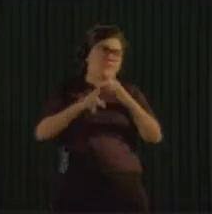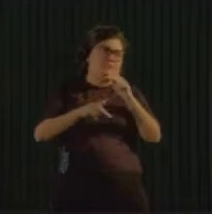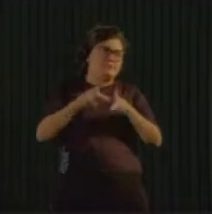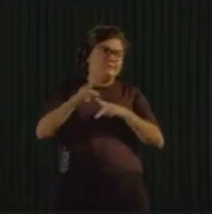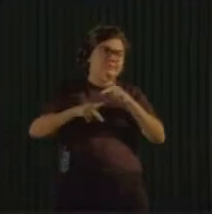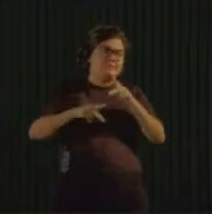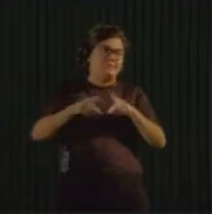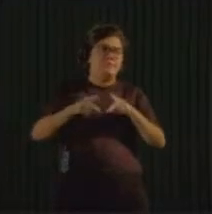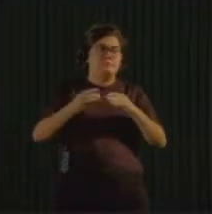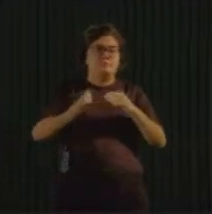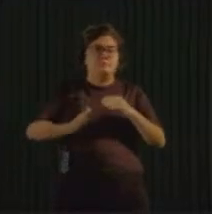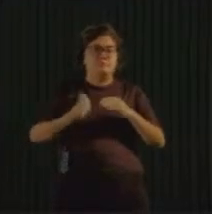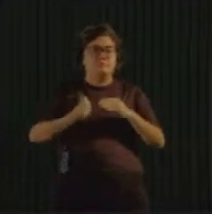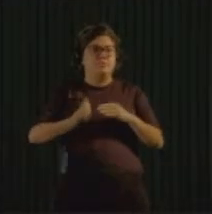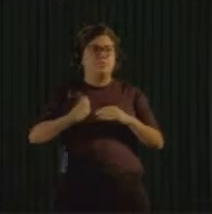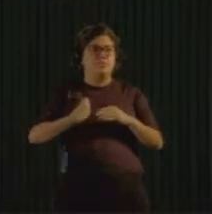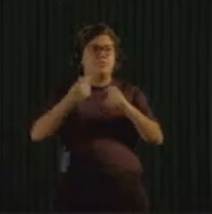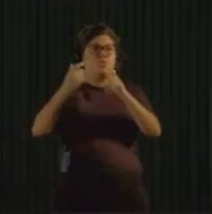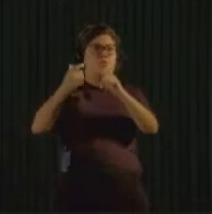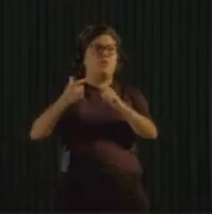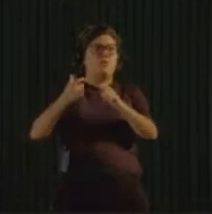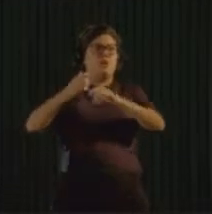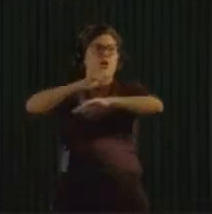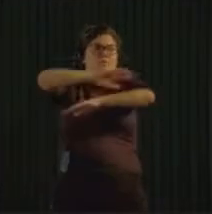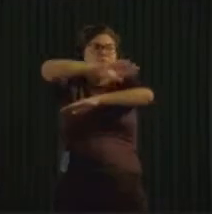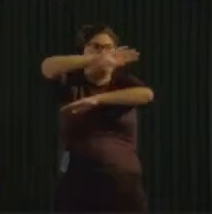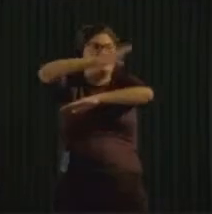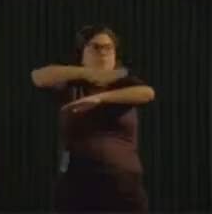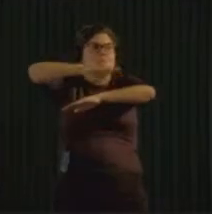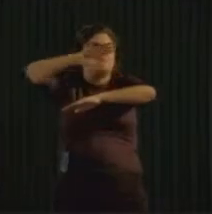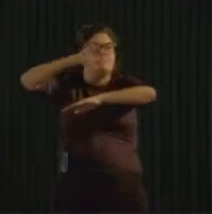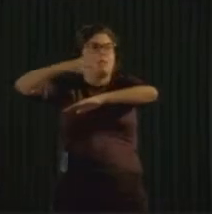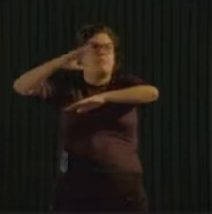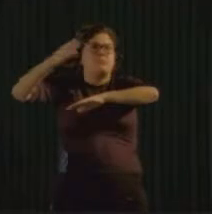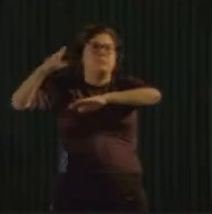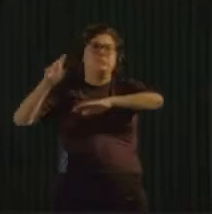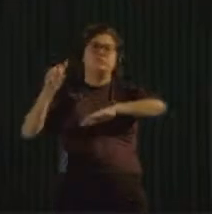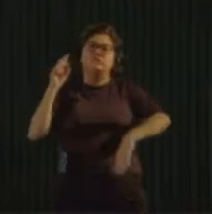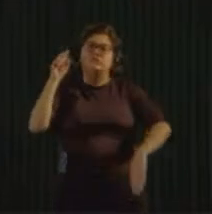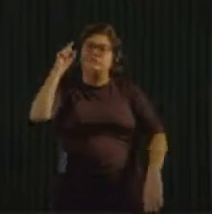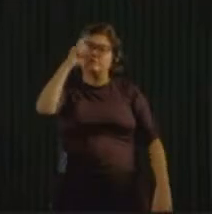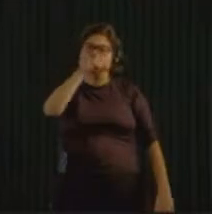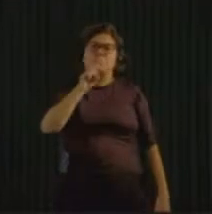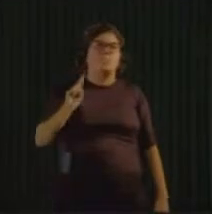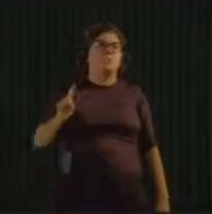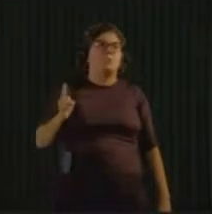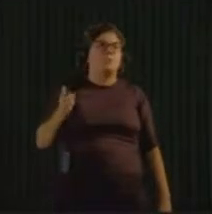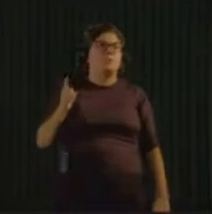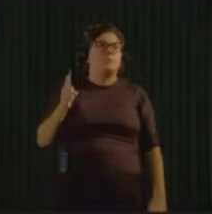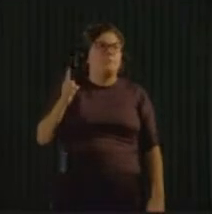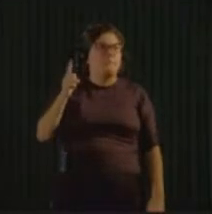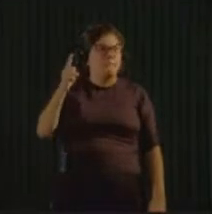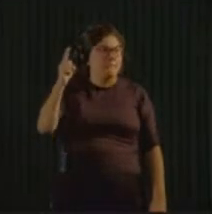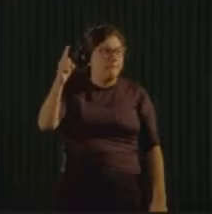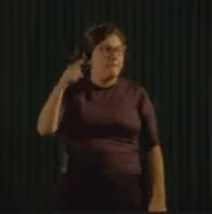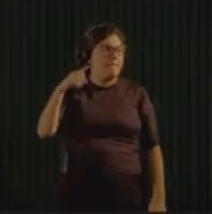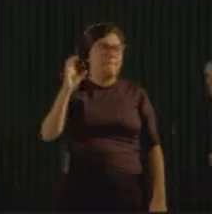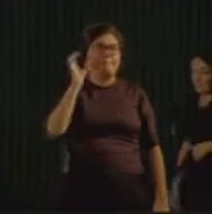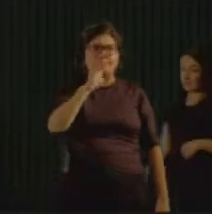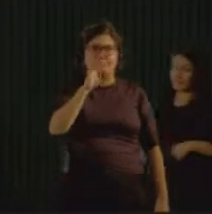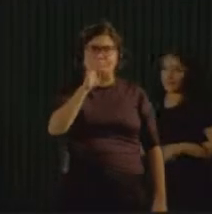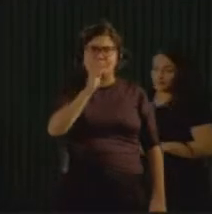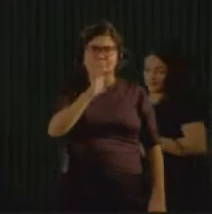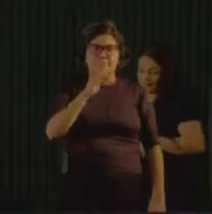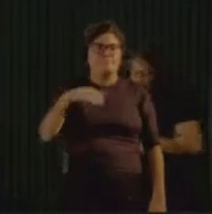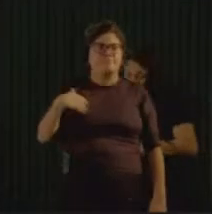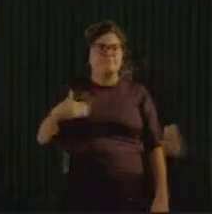remote areas, it was also difficult to kind of accelerate that scale in terms